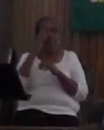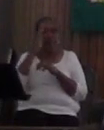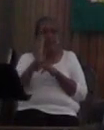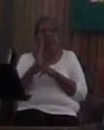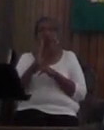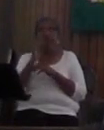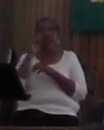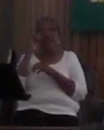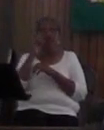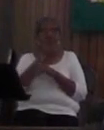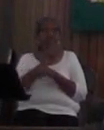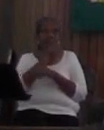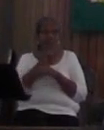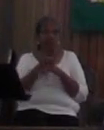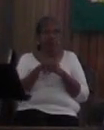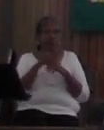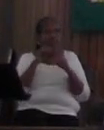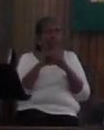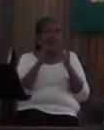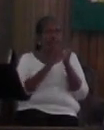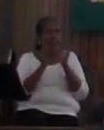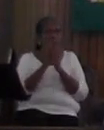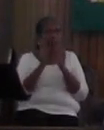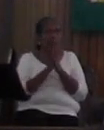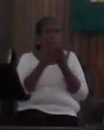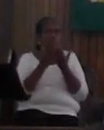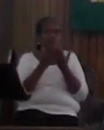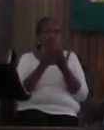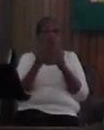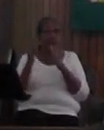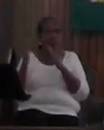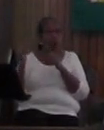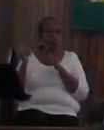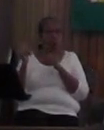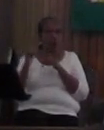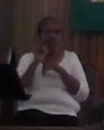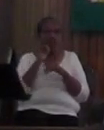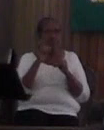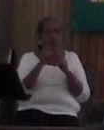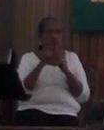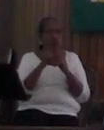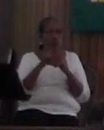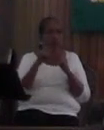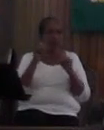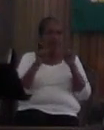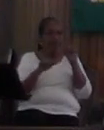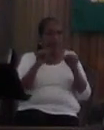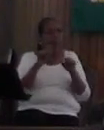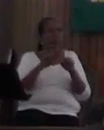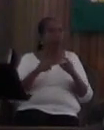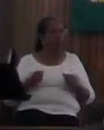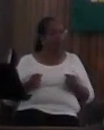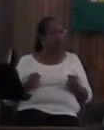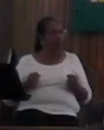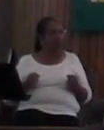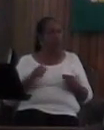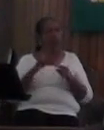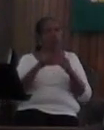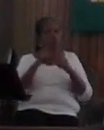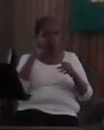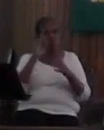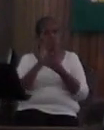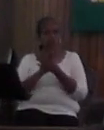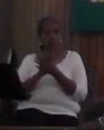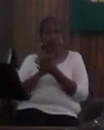real. In the Bible, hope is not a word of doubt, but of confidence. When we believe what God